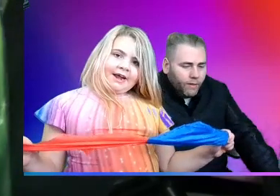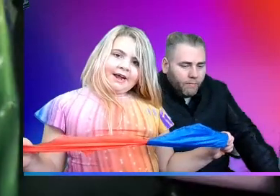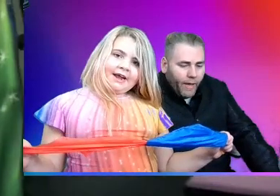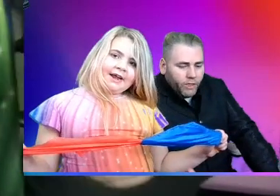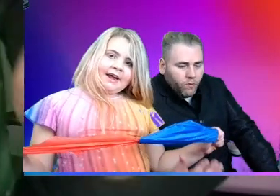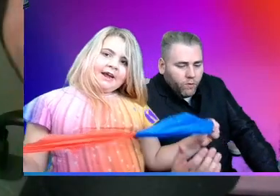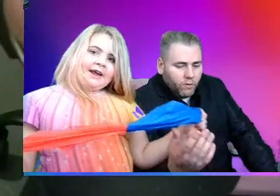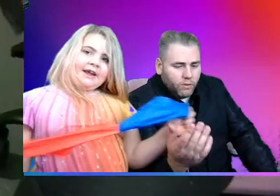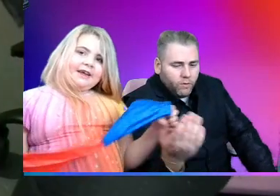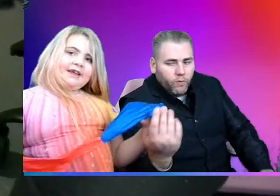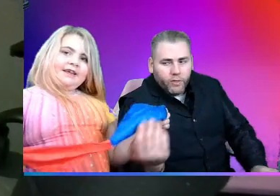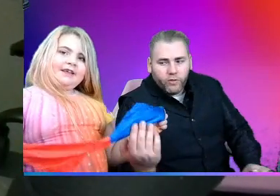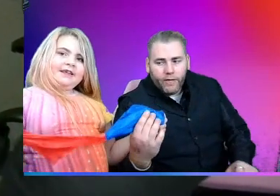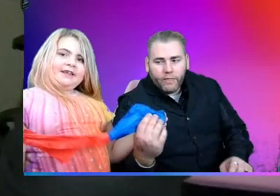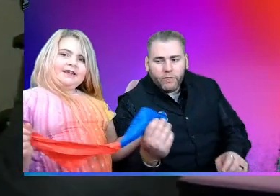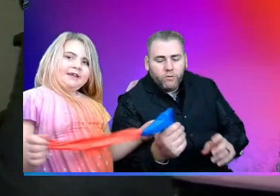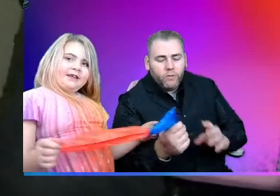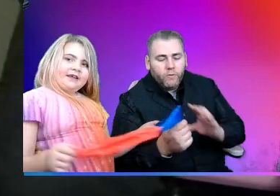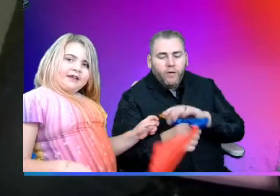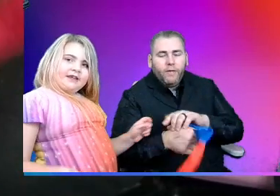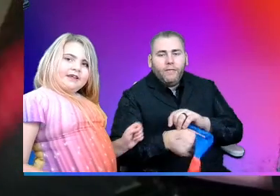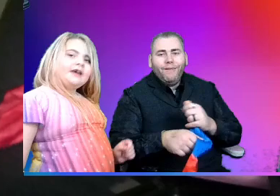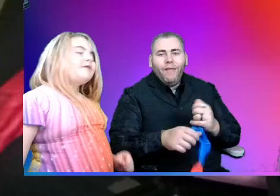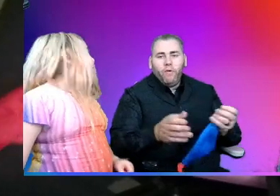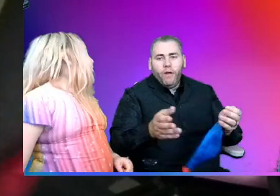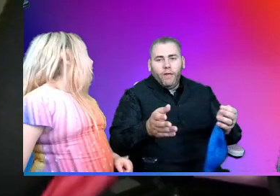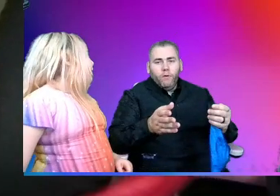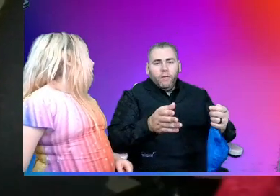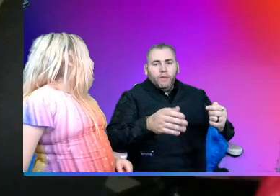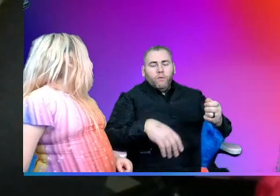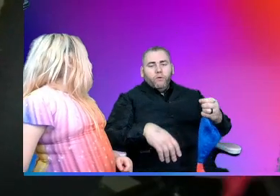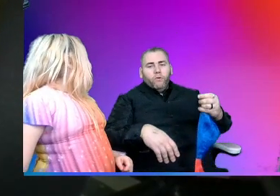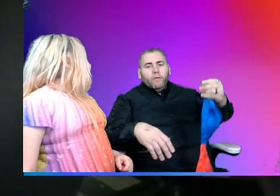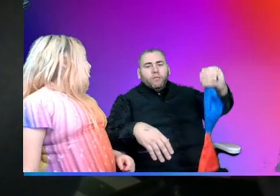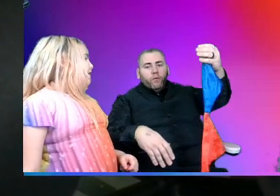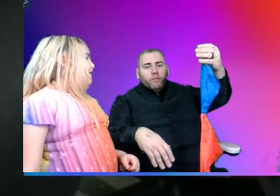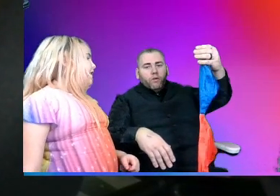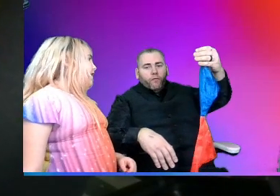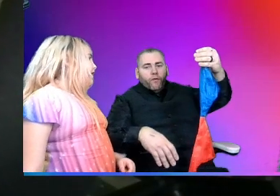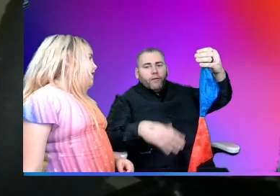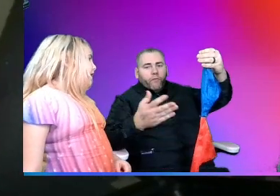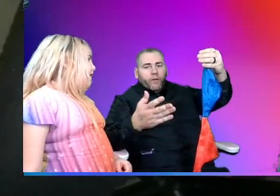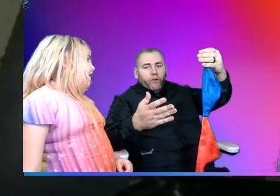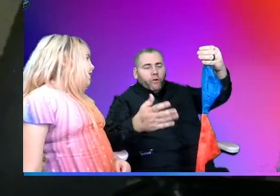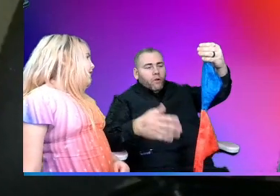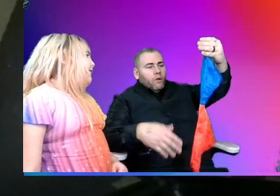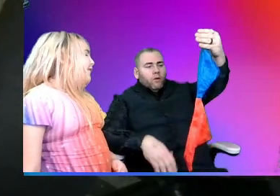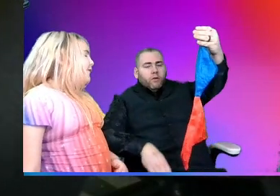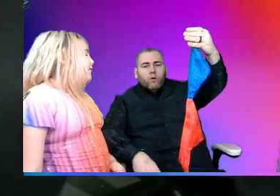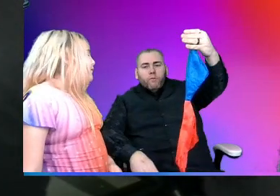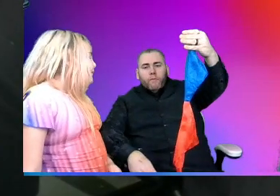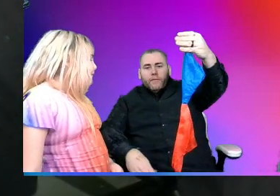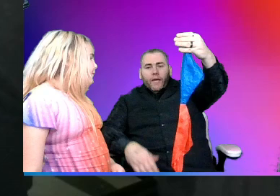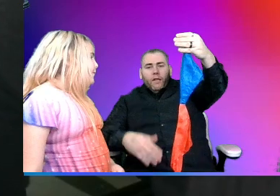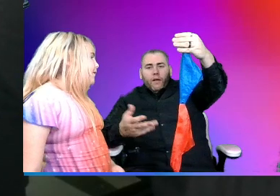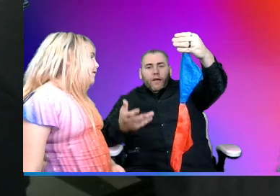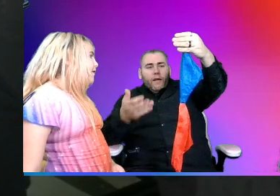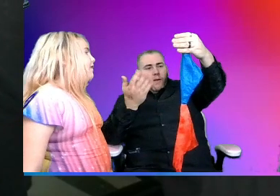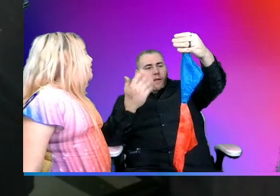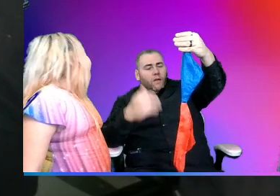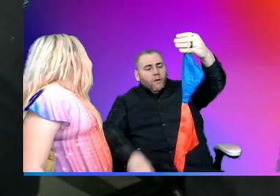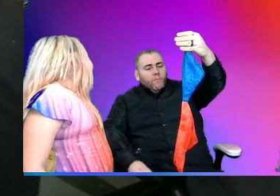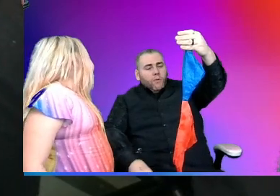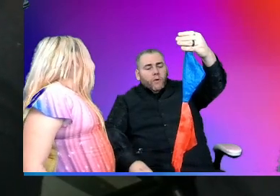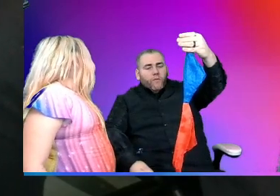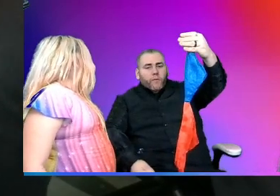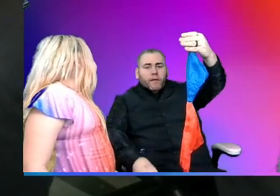Blue and red. So in the magic world, so what we try not to do is we try not to narrate what it is that we're doing. So if we start fresh from here, you just hold them up and say, hey, look, I have